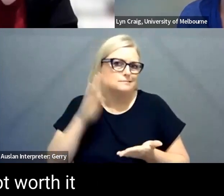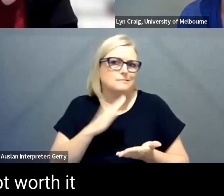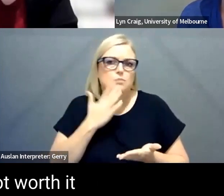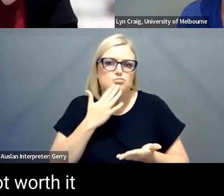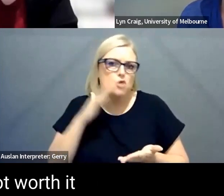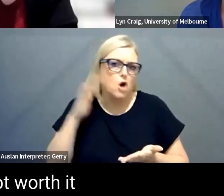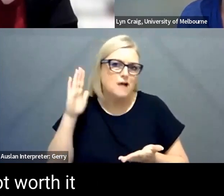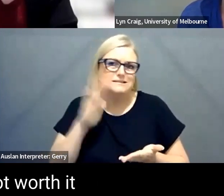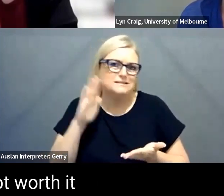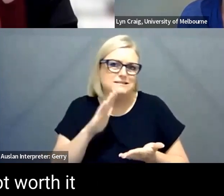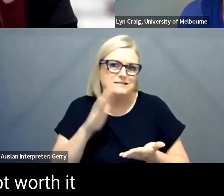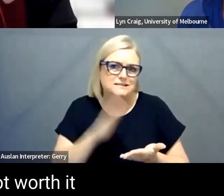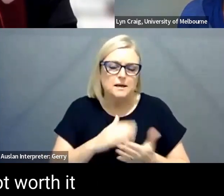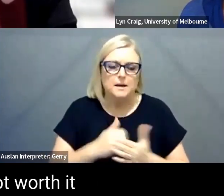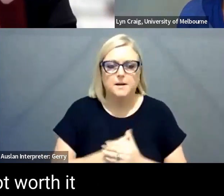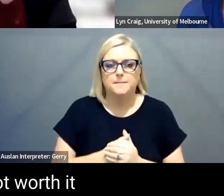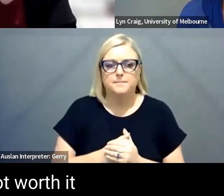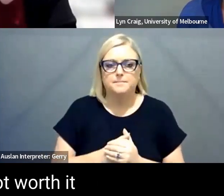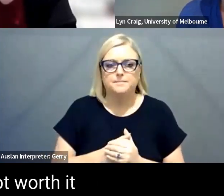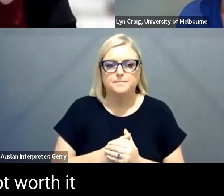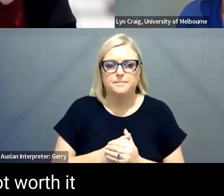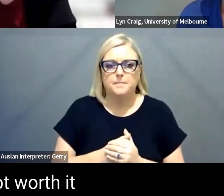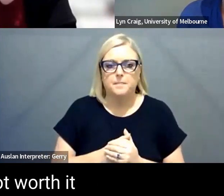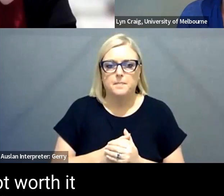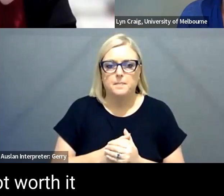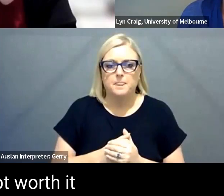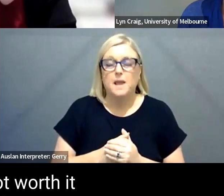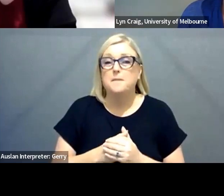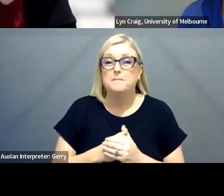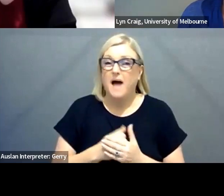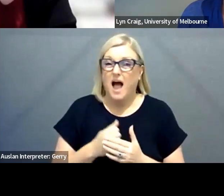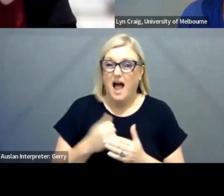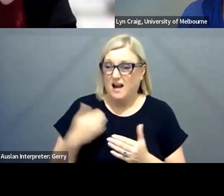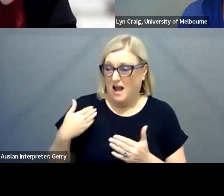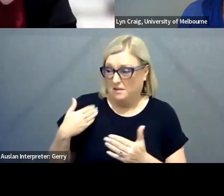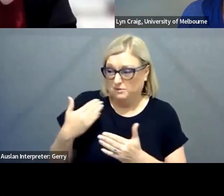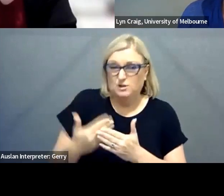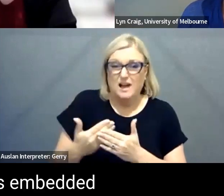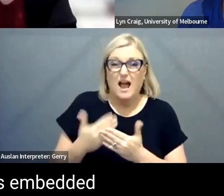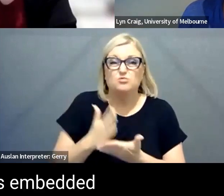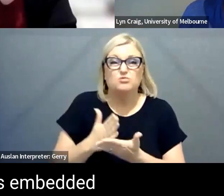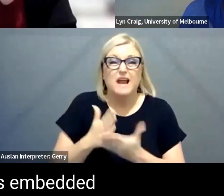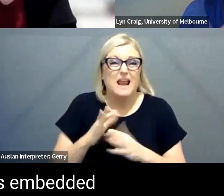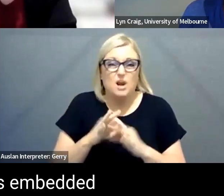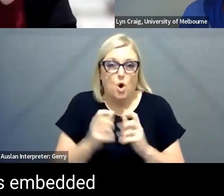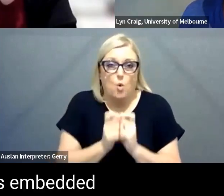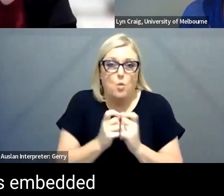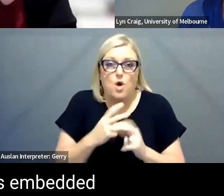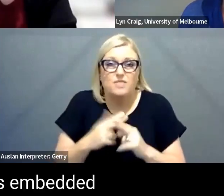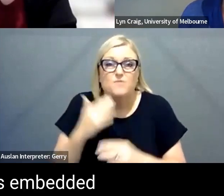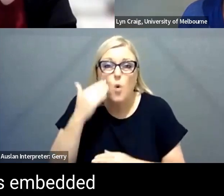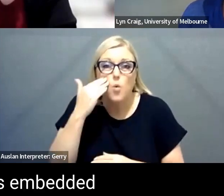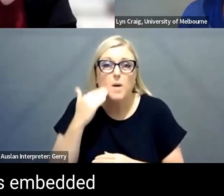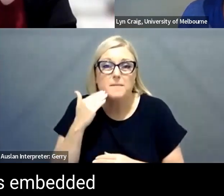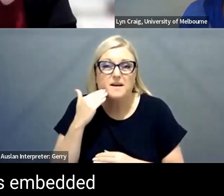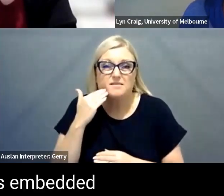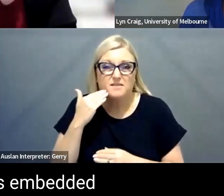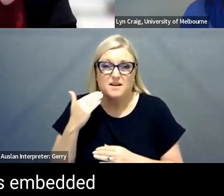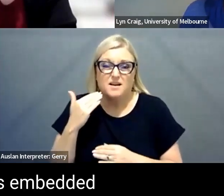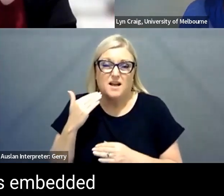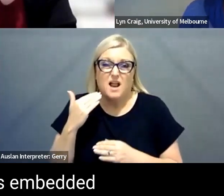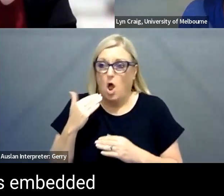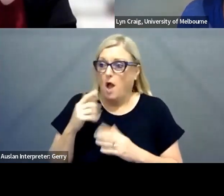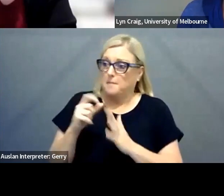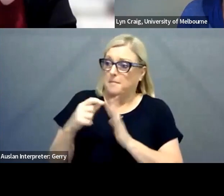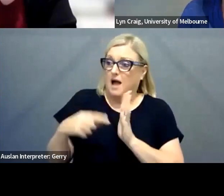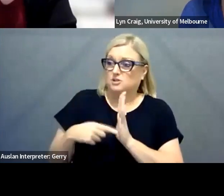it almost not worth it financially for women to work more than part-time, and that has embedded our